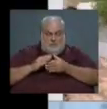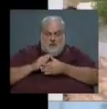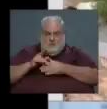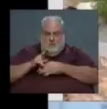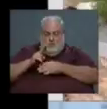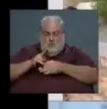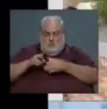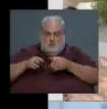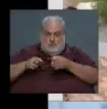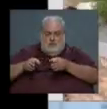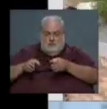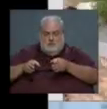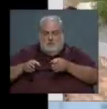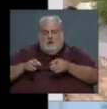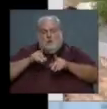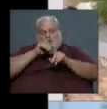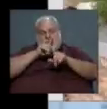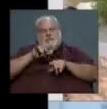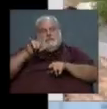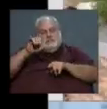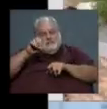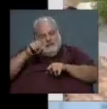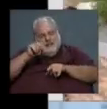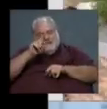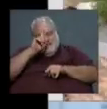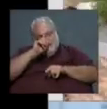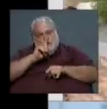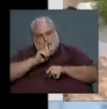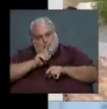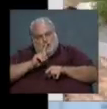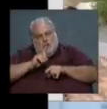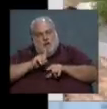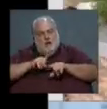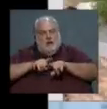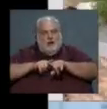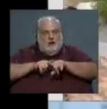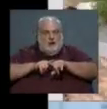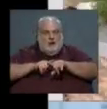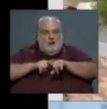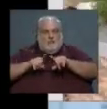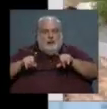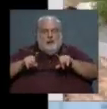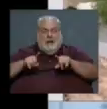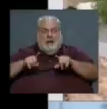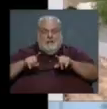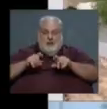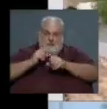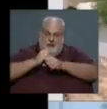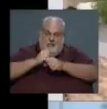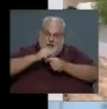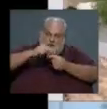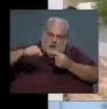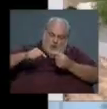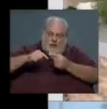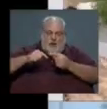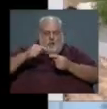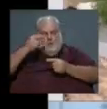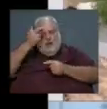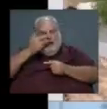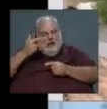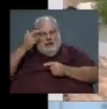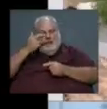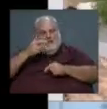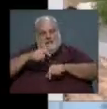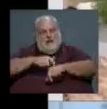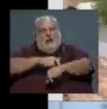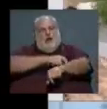use the street. Yes, that is true. I mean, but if they made the circle a couple of times, they'll quickly figure out that if That's they a